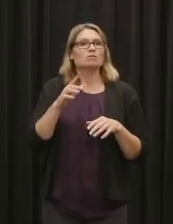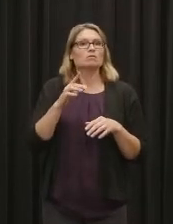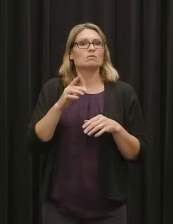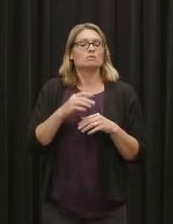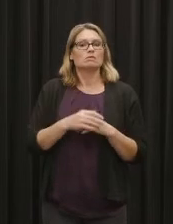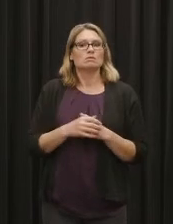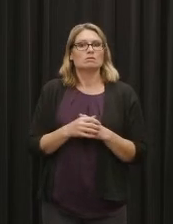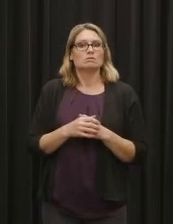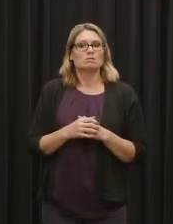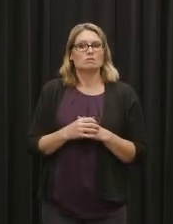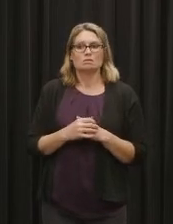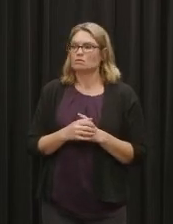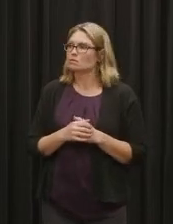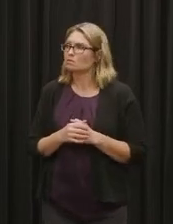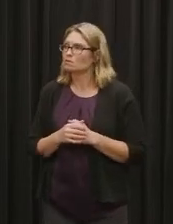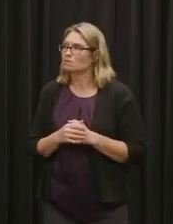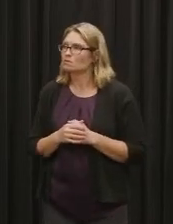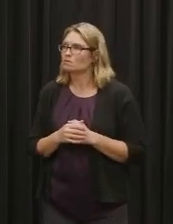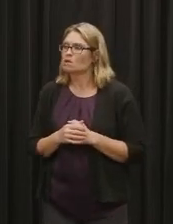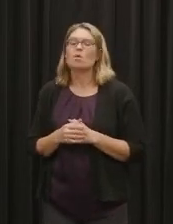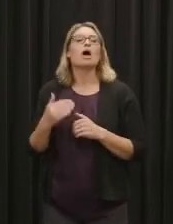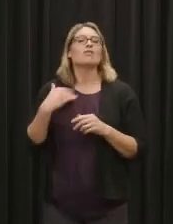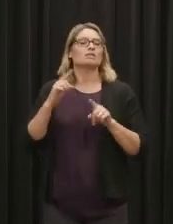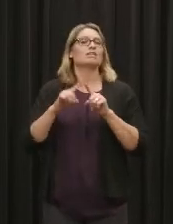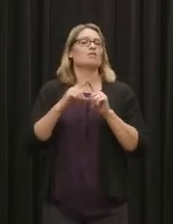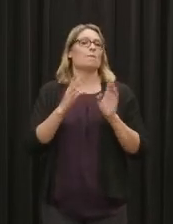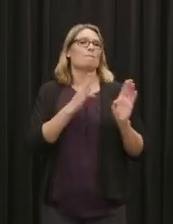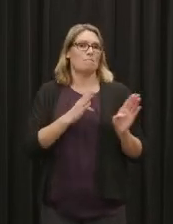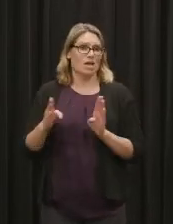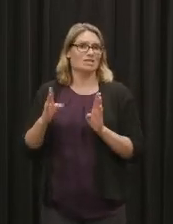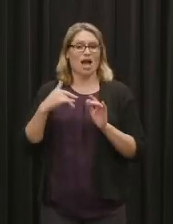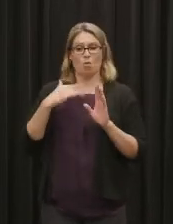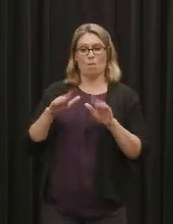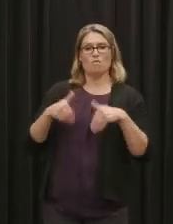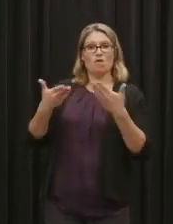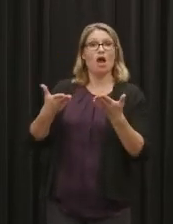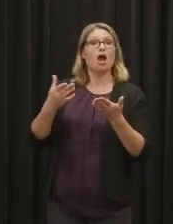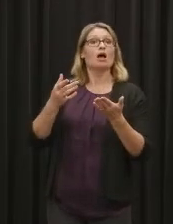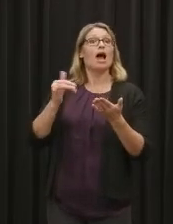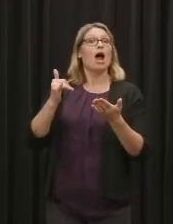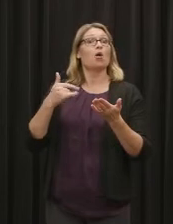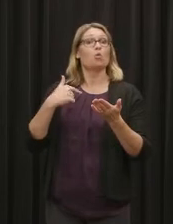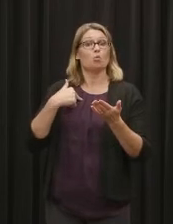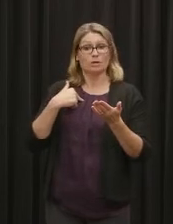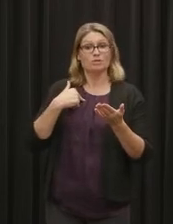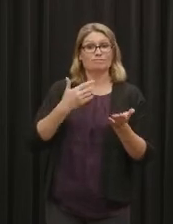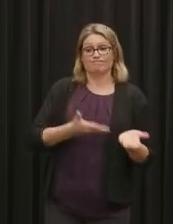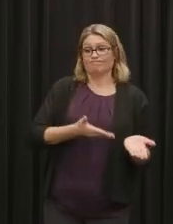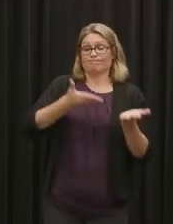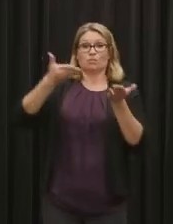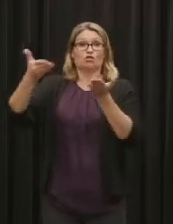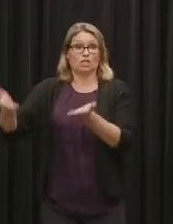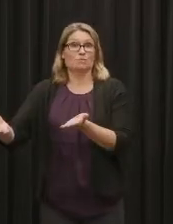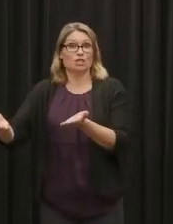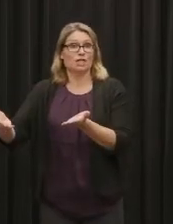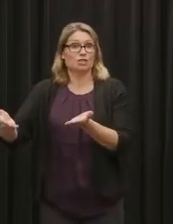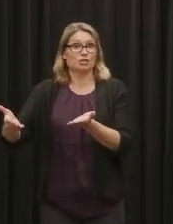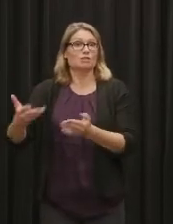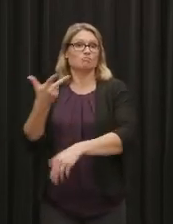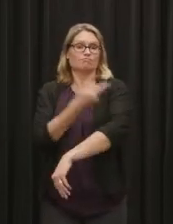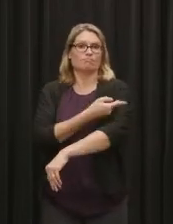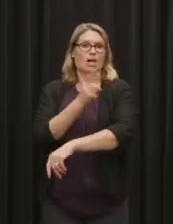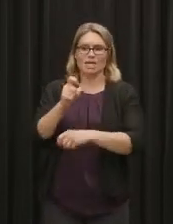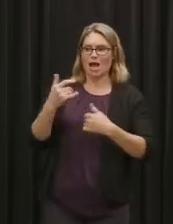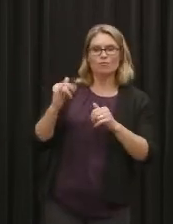winter conditions, and contingency plans for the delivery and transportation are certainly being put